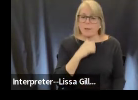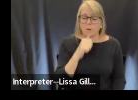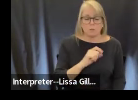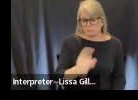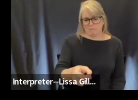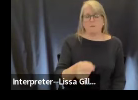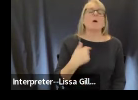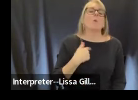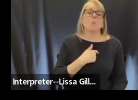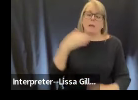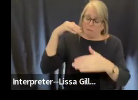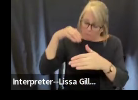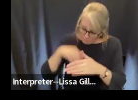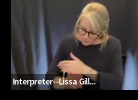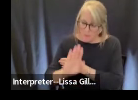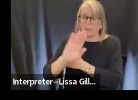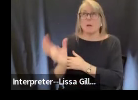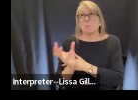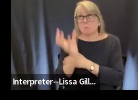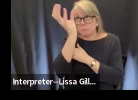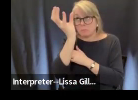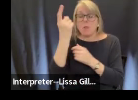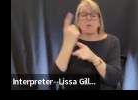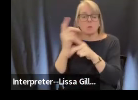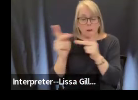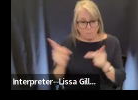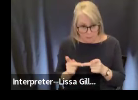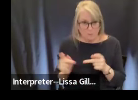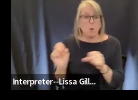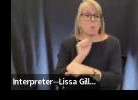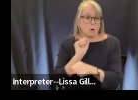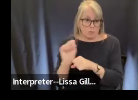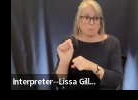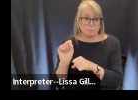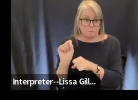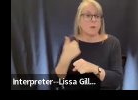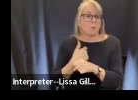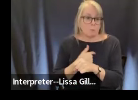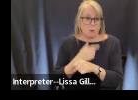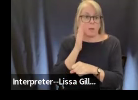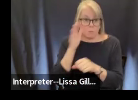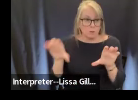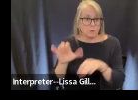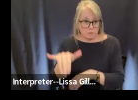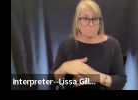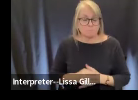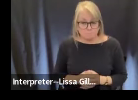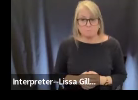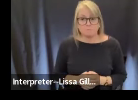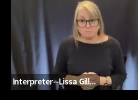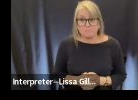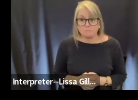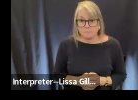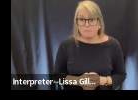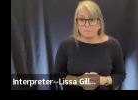home. We have to install it to ensure that it is in the proper place and that it is working to ensure that it will save you when the time comes.